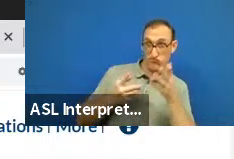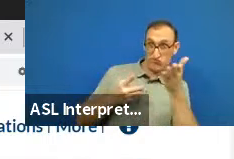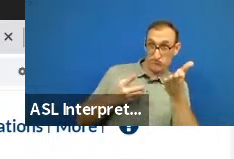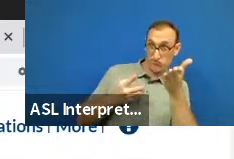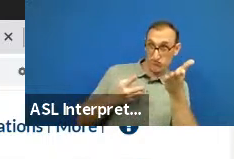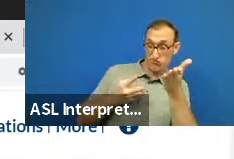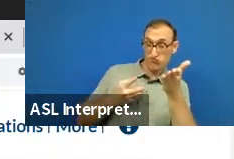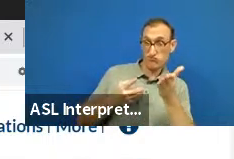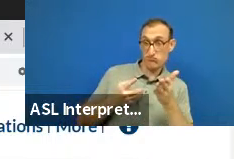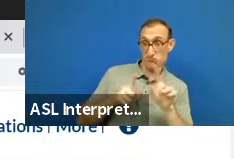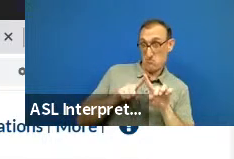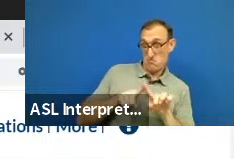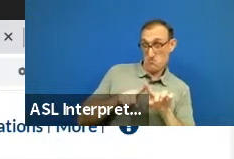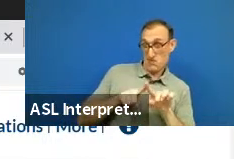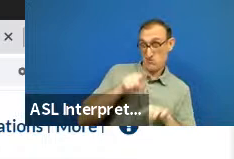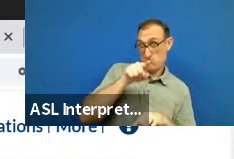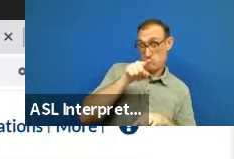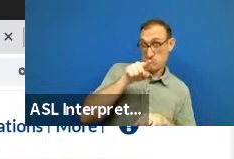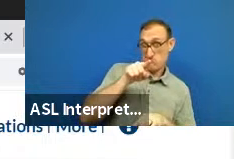on that